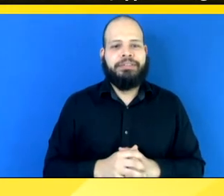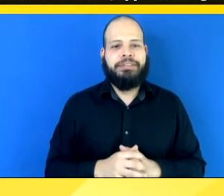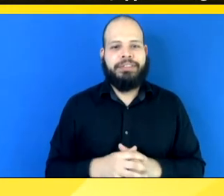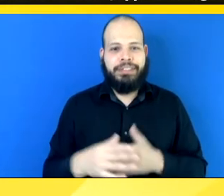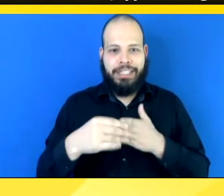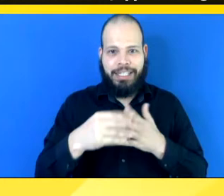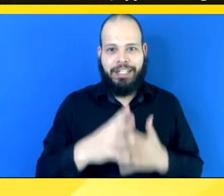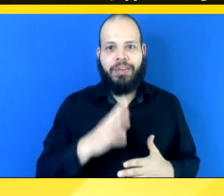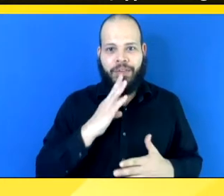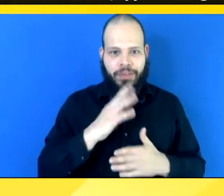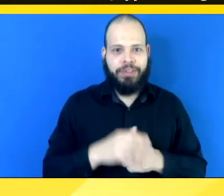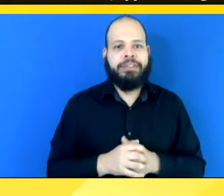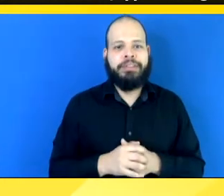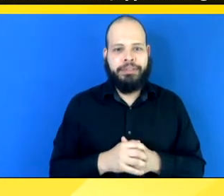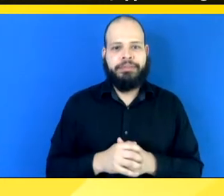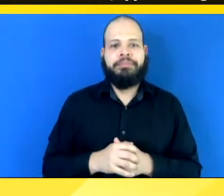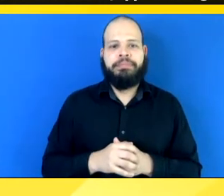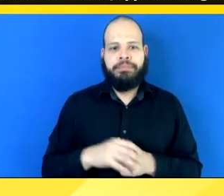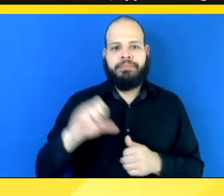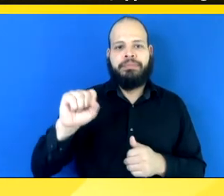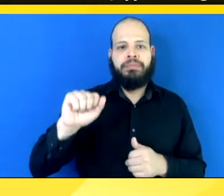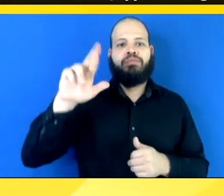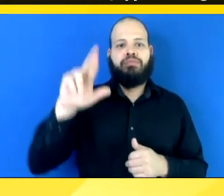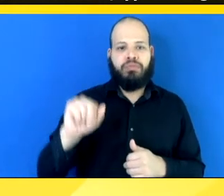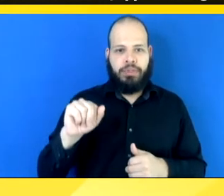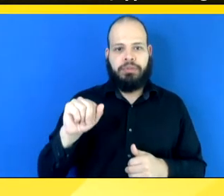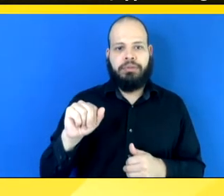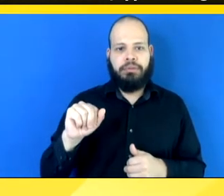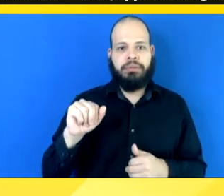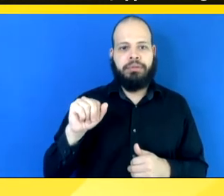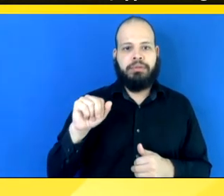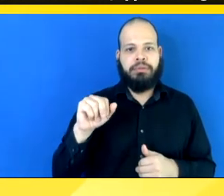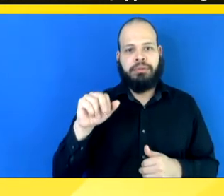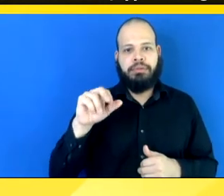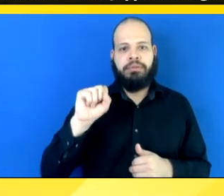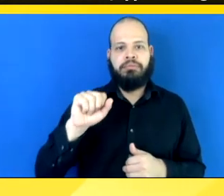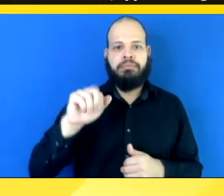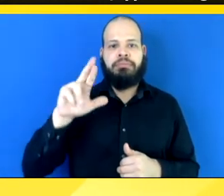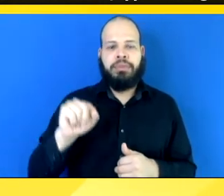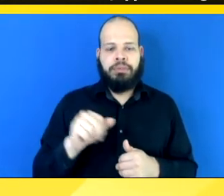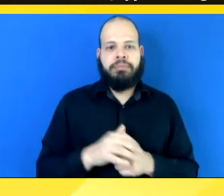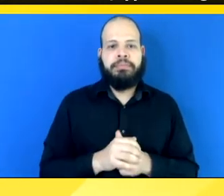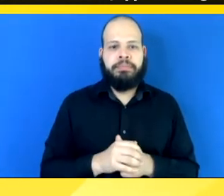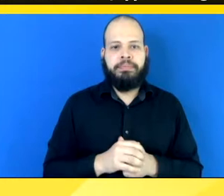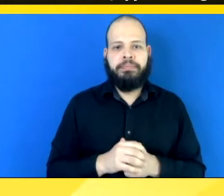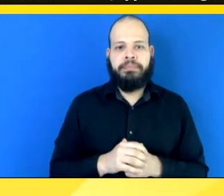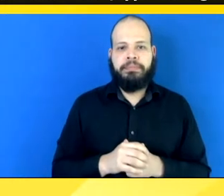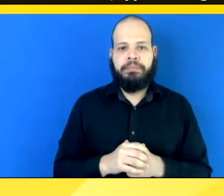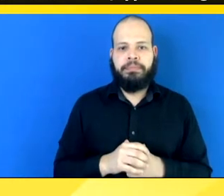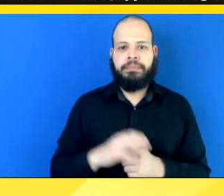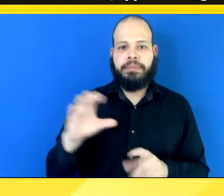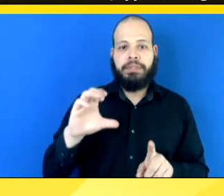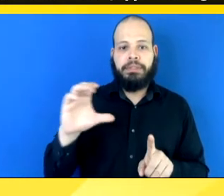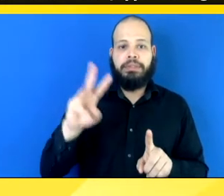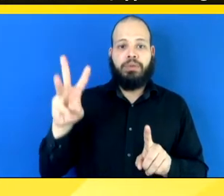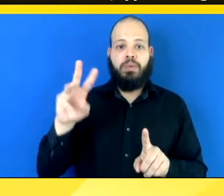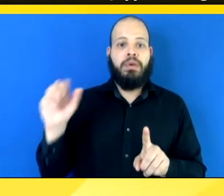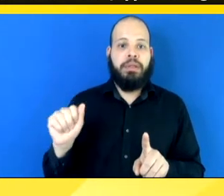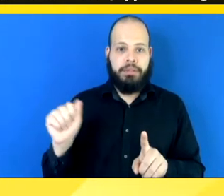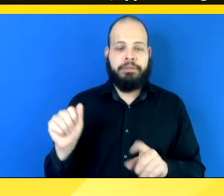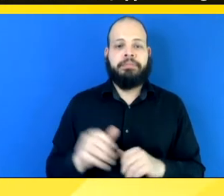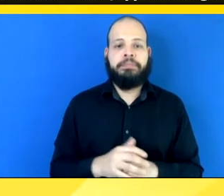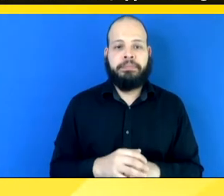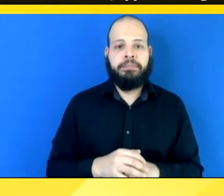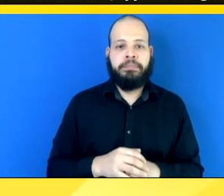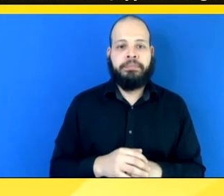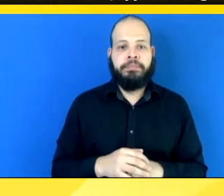the international president of the Association of Flight Attendants of the CWA. Sarah, thanks for all the work you're doing and for being here to